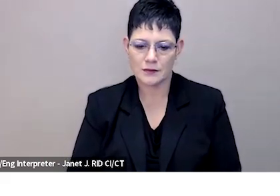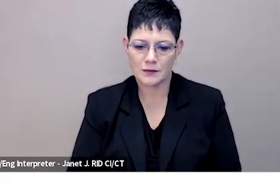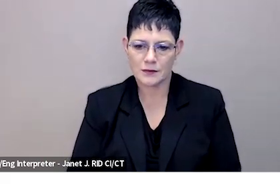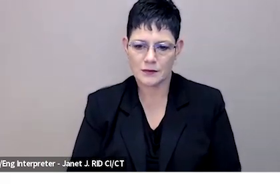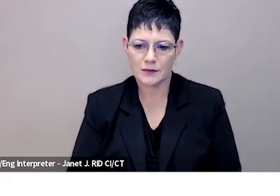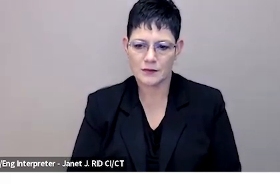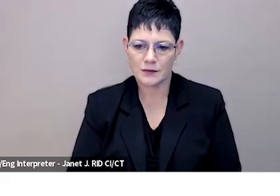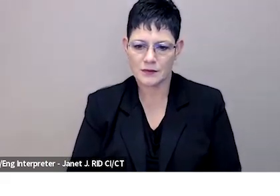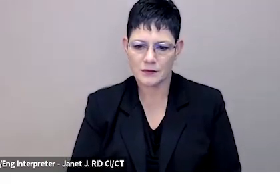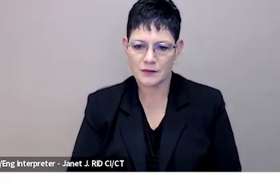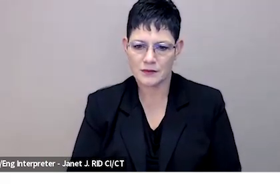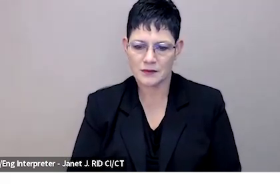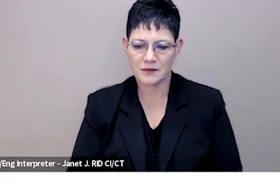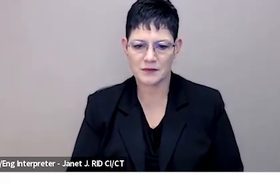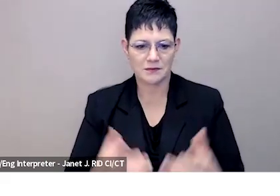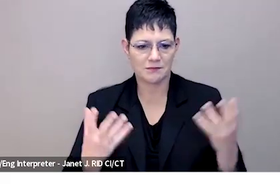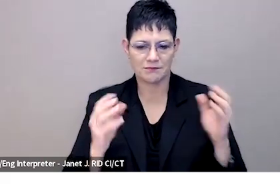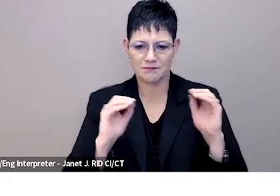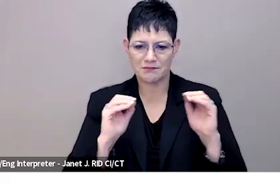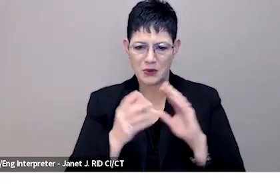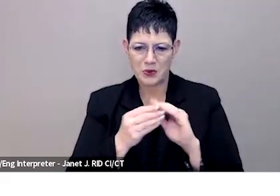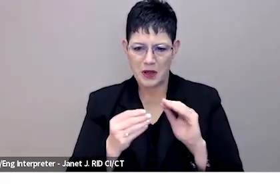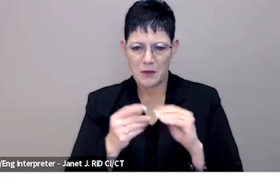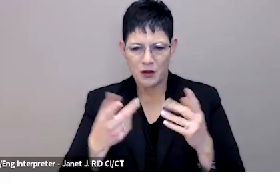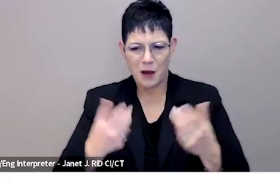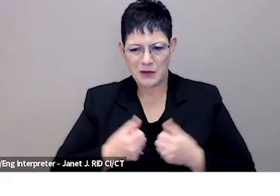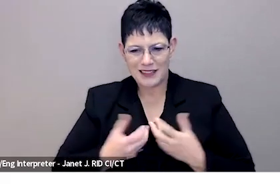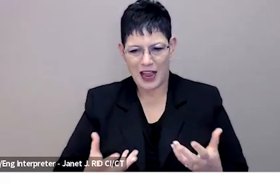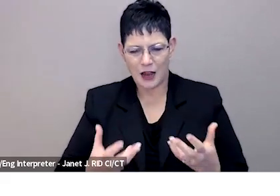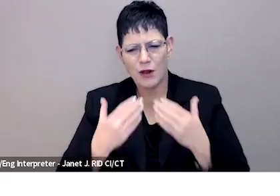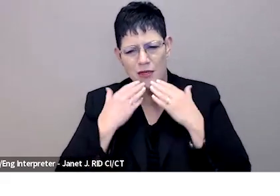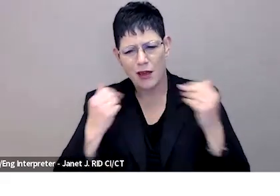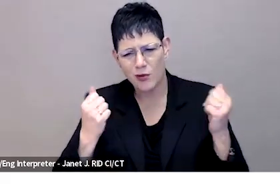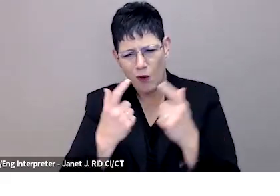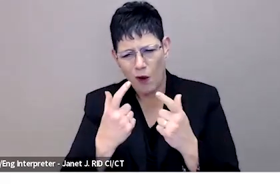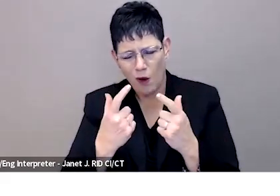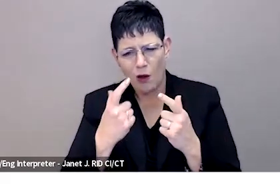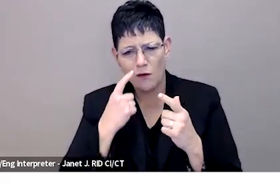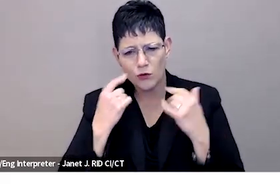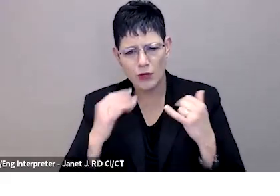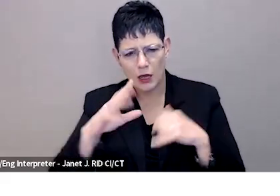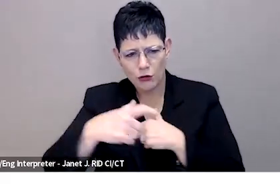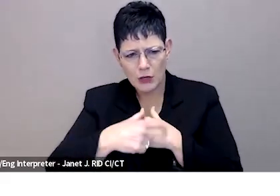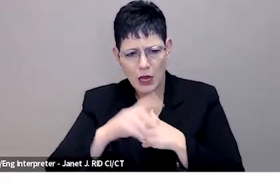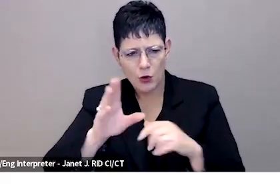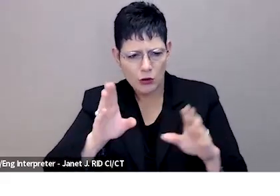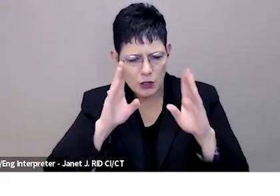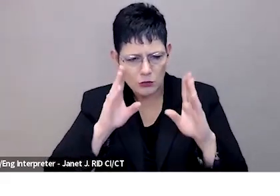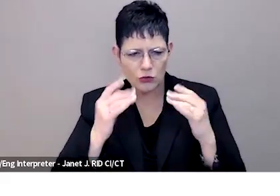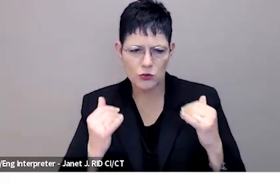Well, I see not a one, and you all are probably tired. I want to thank you all so much for your time and for your